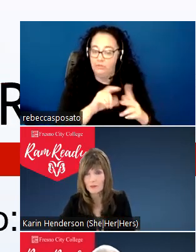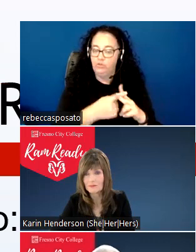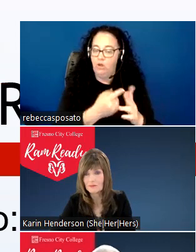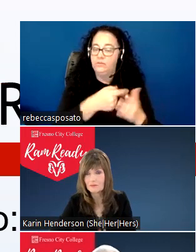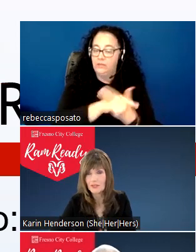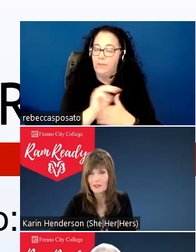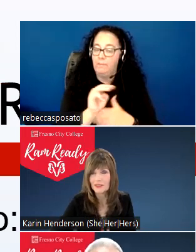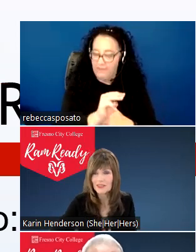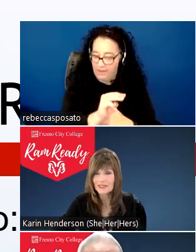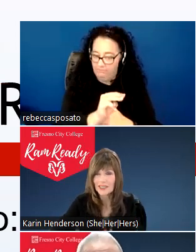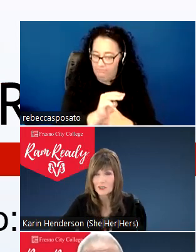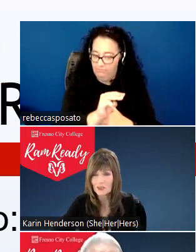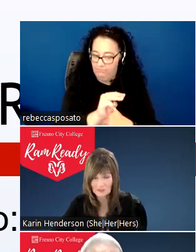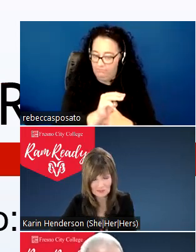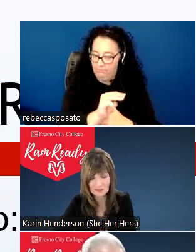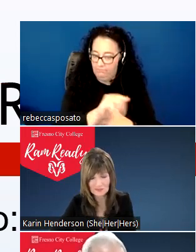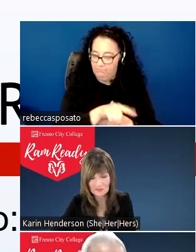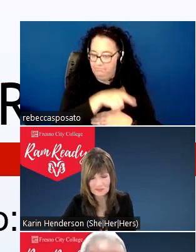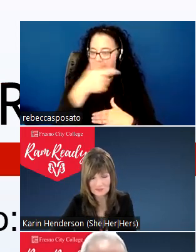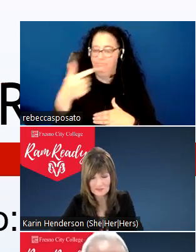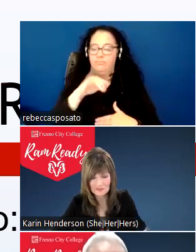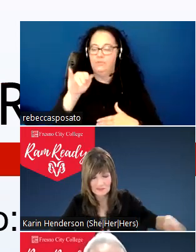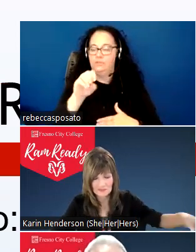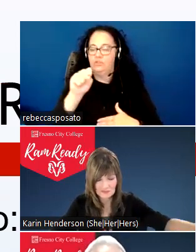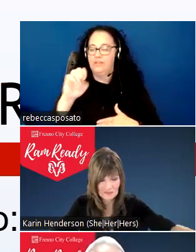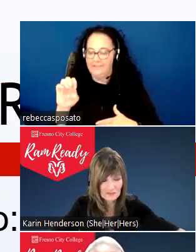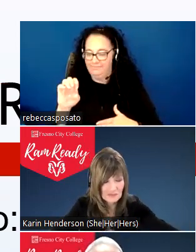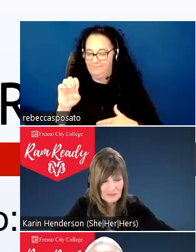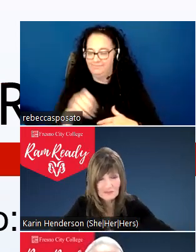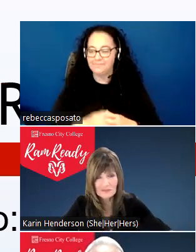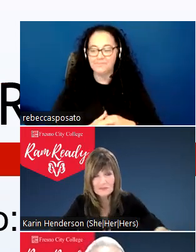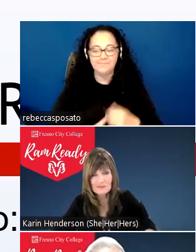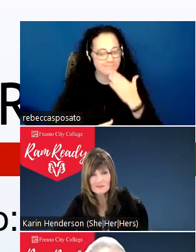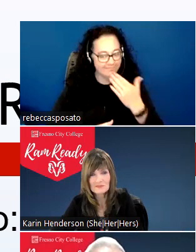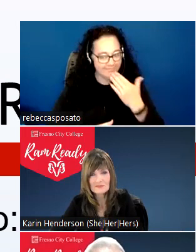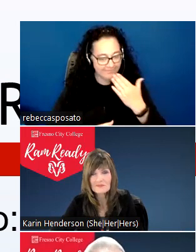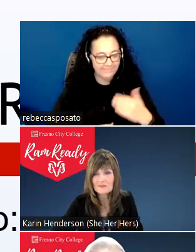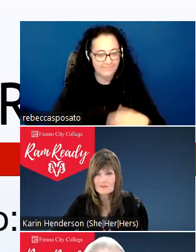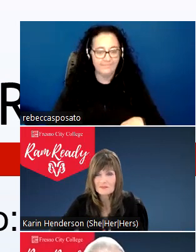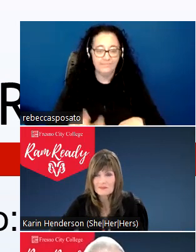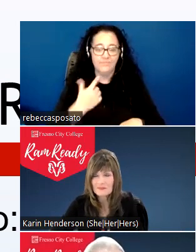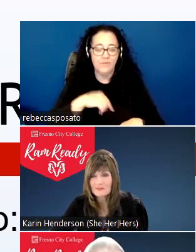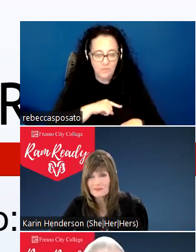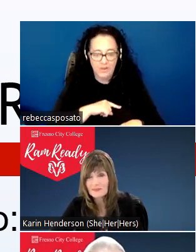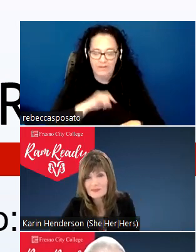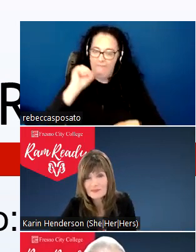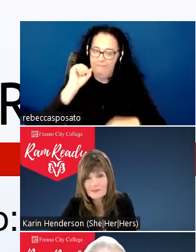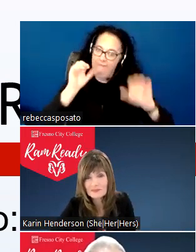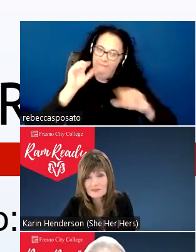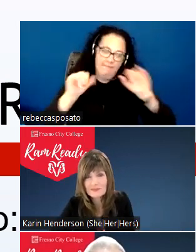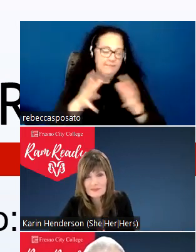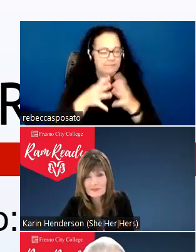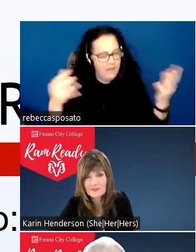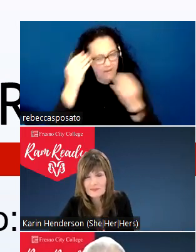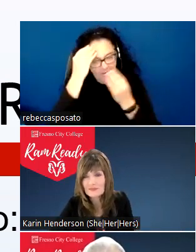All right. I'll let Jesse take over. All right. Thank you, Karen. So we're sharing a lot of information with you,